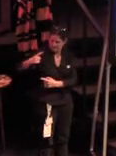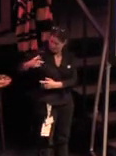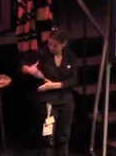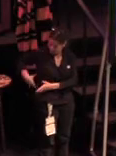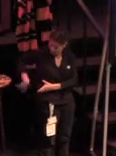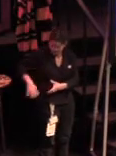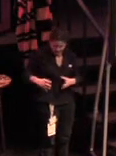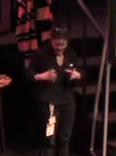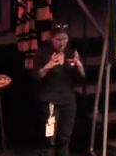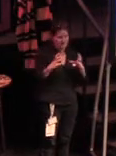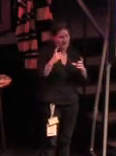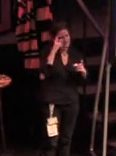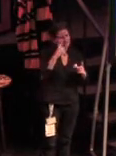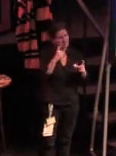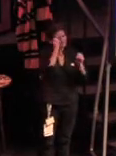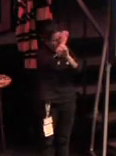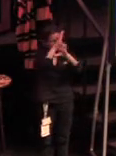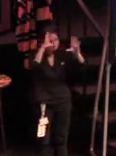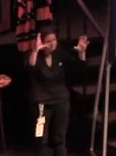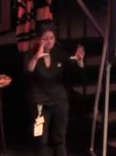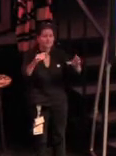movement. Thank you.